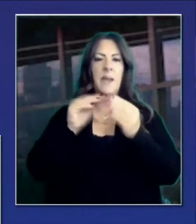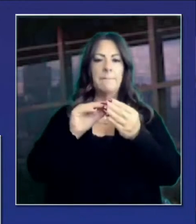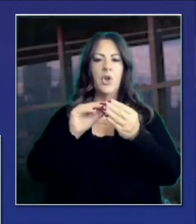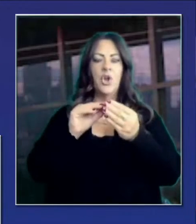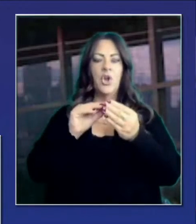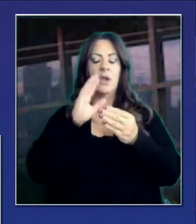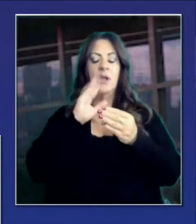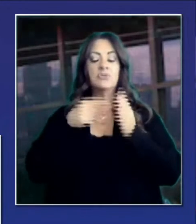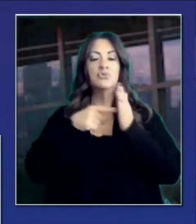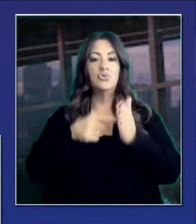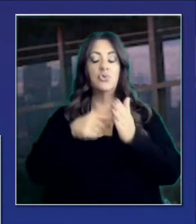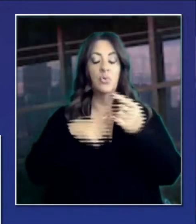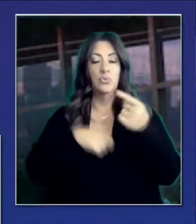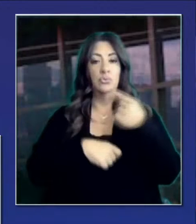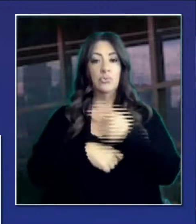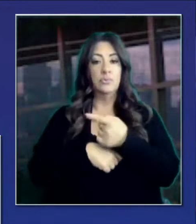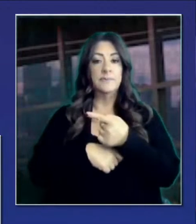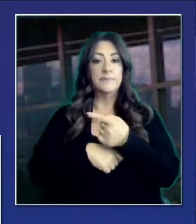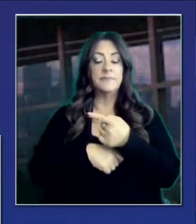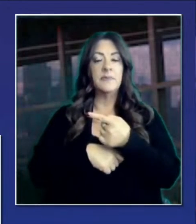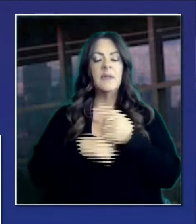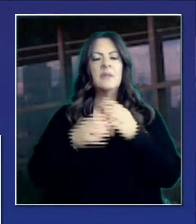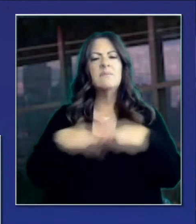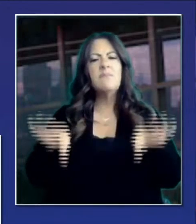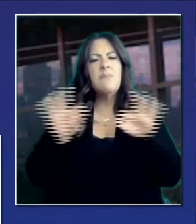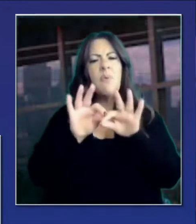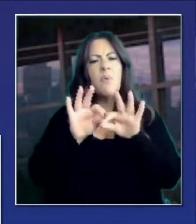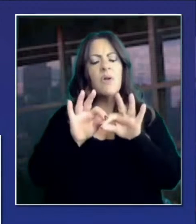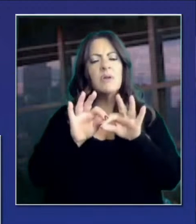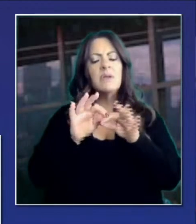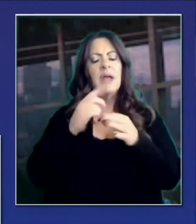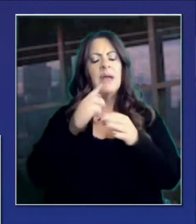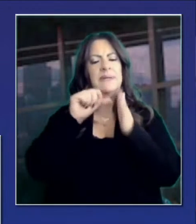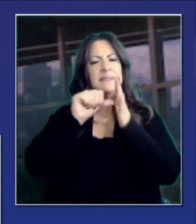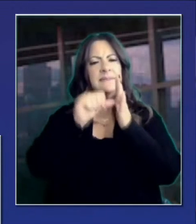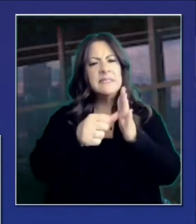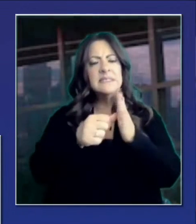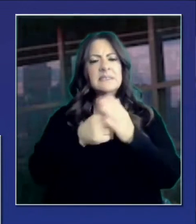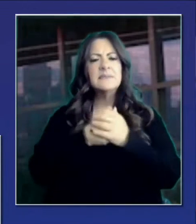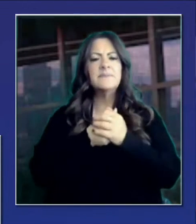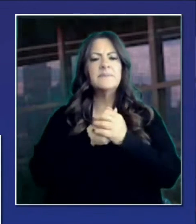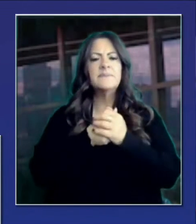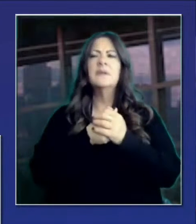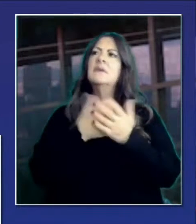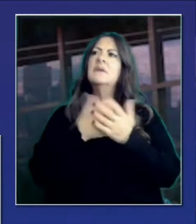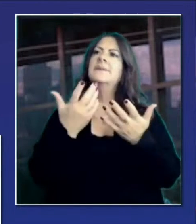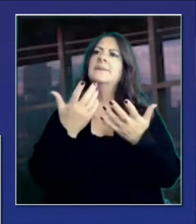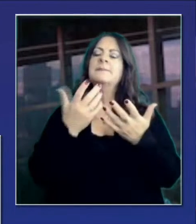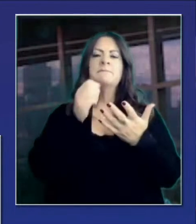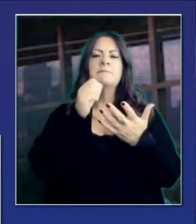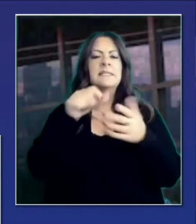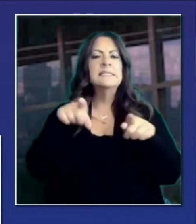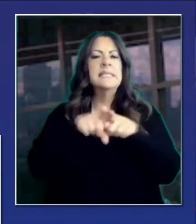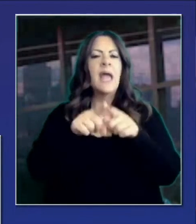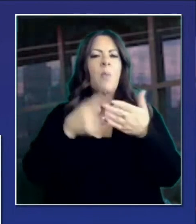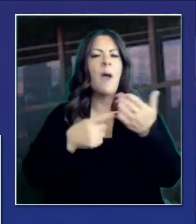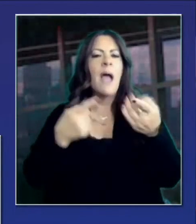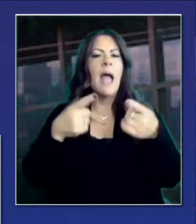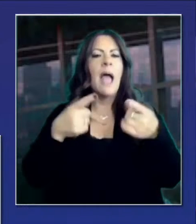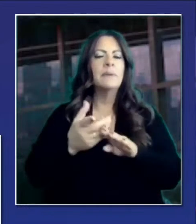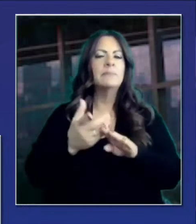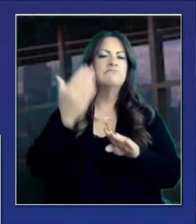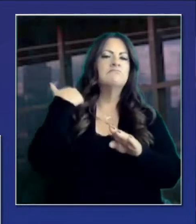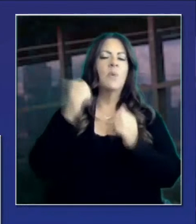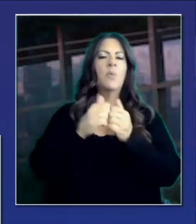time, and we're just getting going. I've made this point over and over and over again. It's a flywheel, not dissimilar to what happened in the beginning here in California